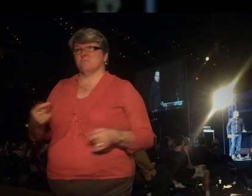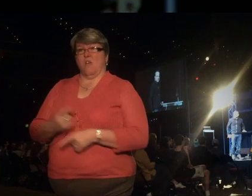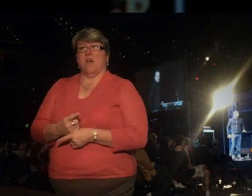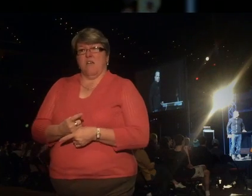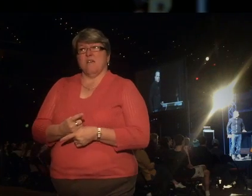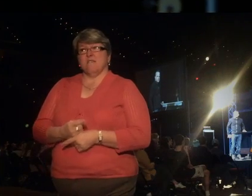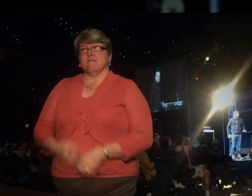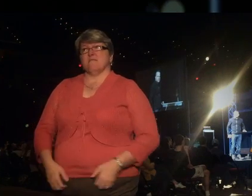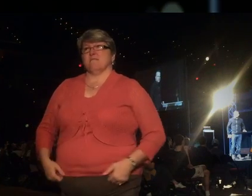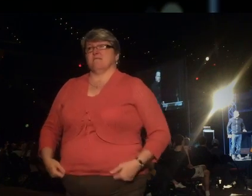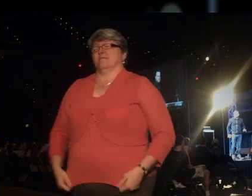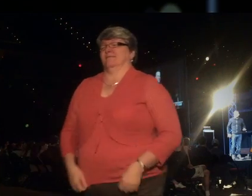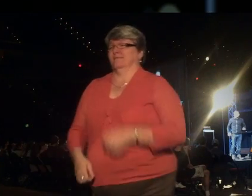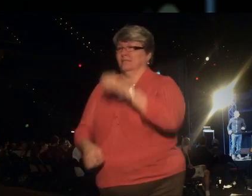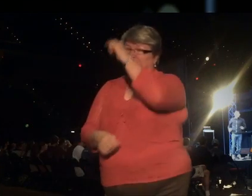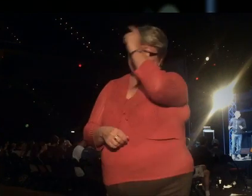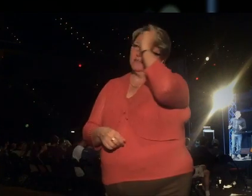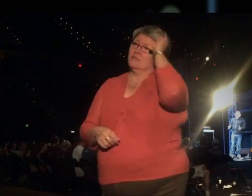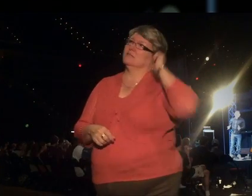right?